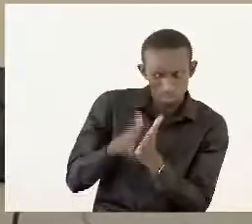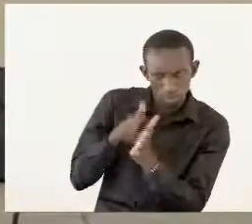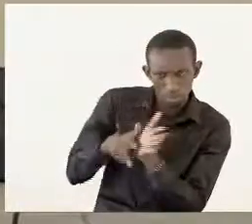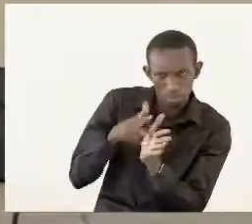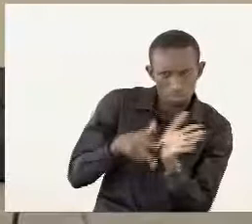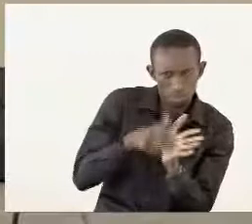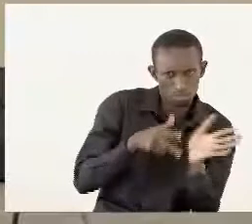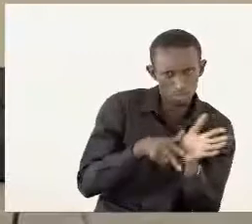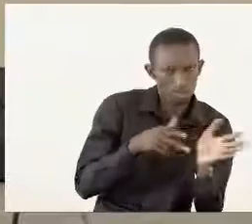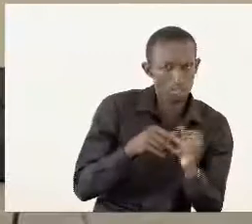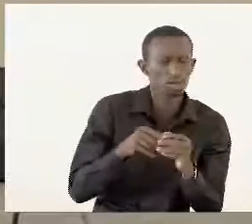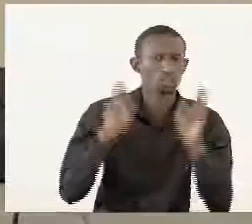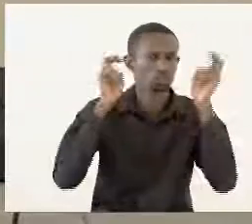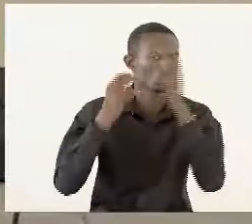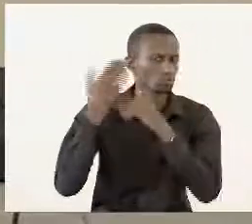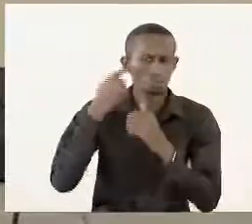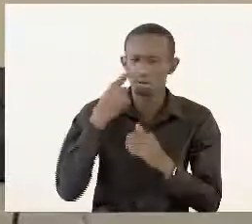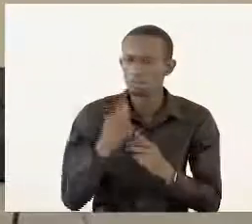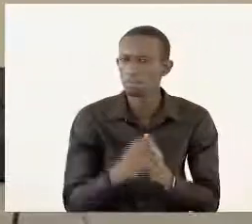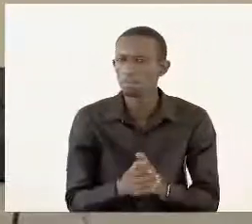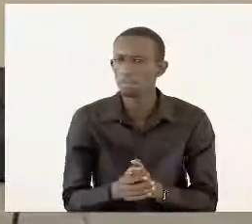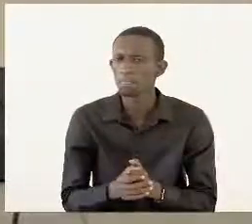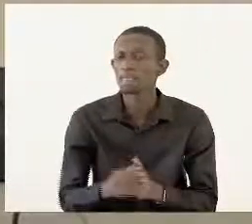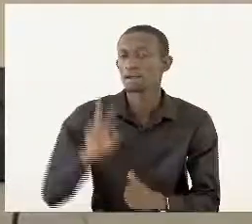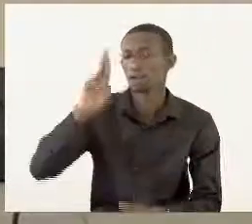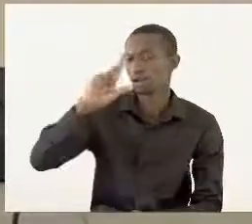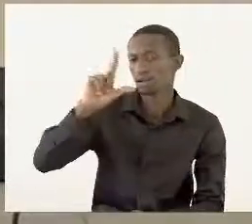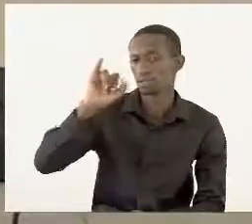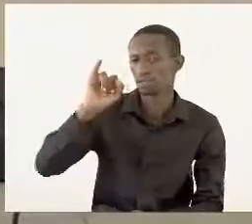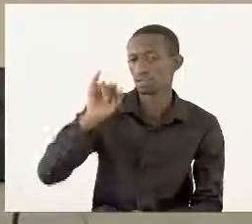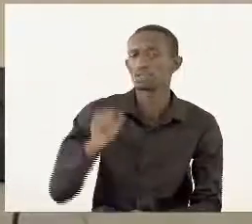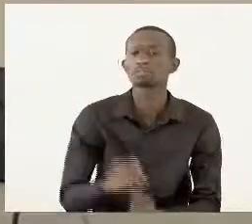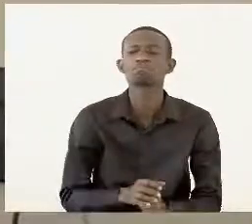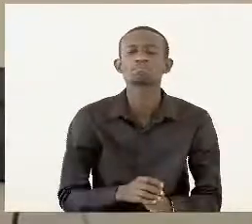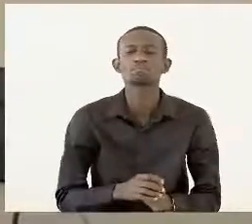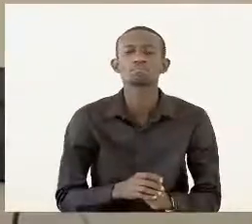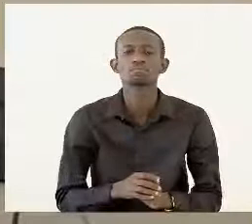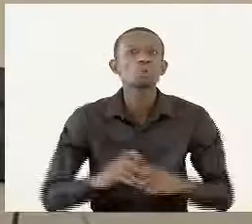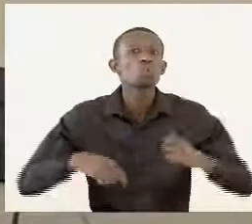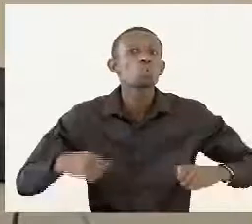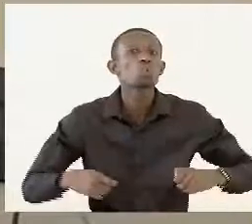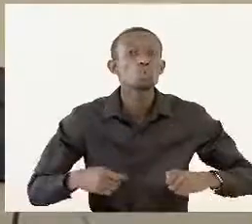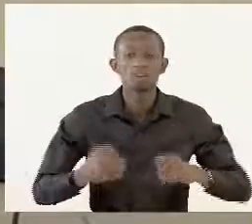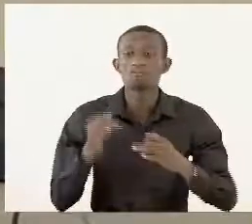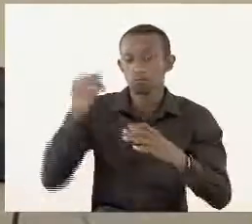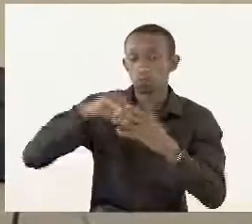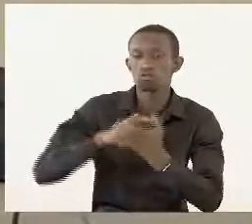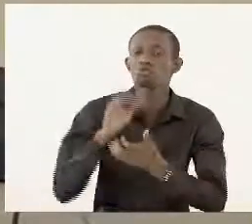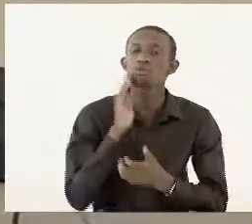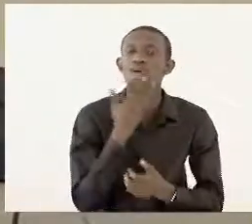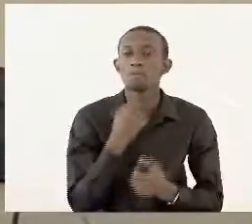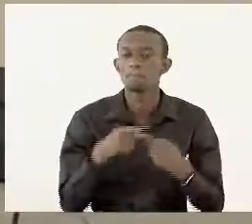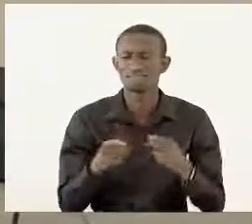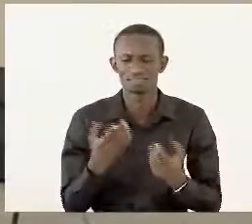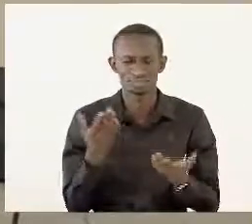in the previous lesson, you've seen that lithium reacts with water, yes, but less vigorously